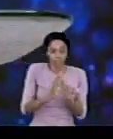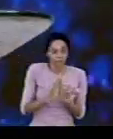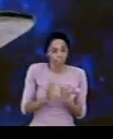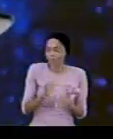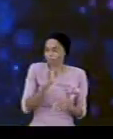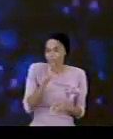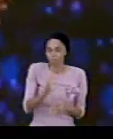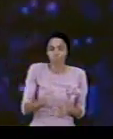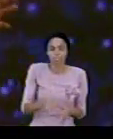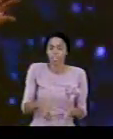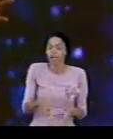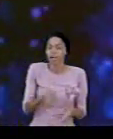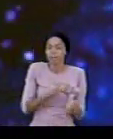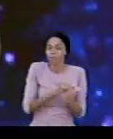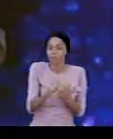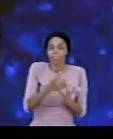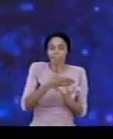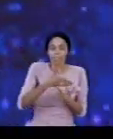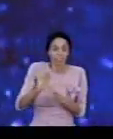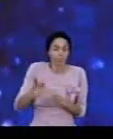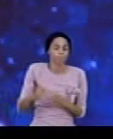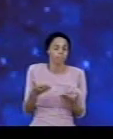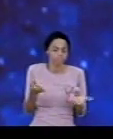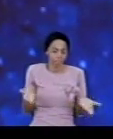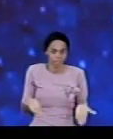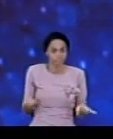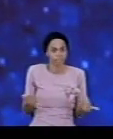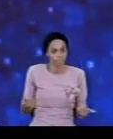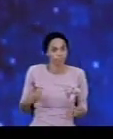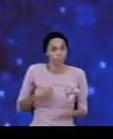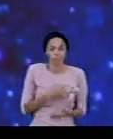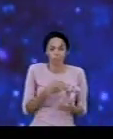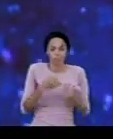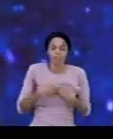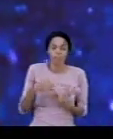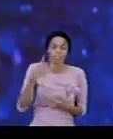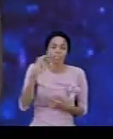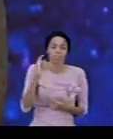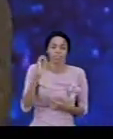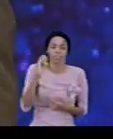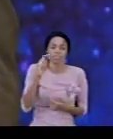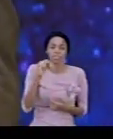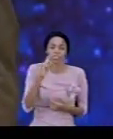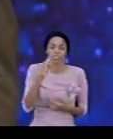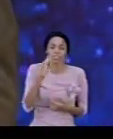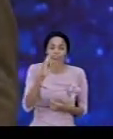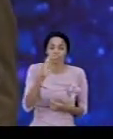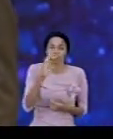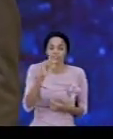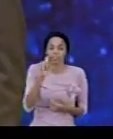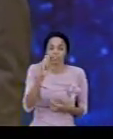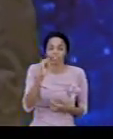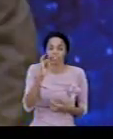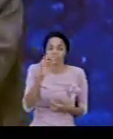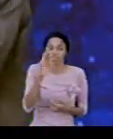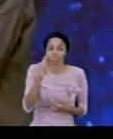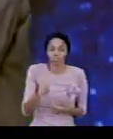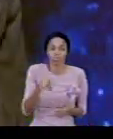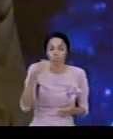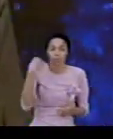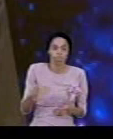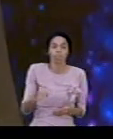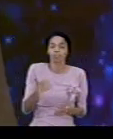pass away. Here we have the reiteration of the curse of the Lord.